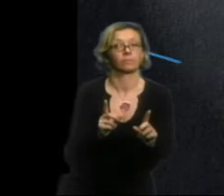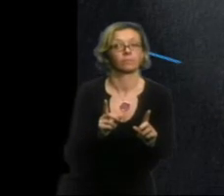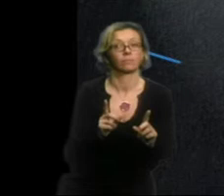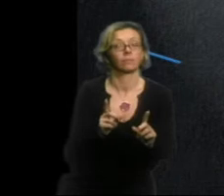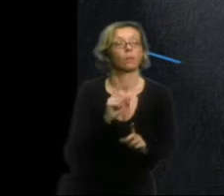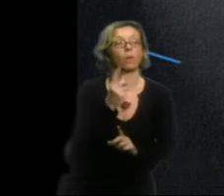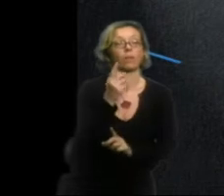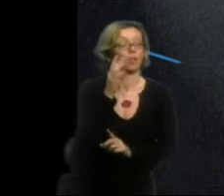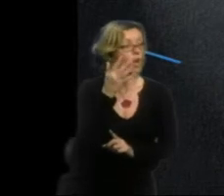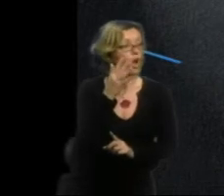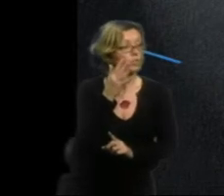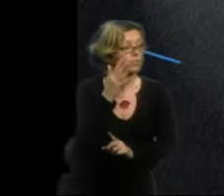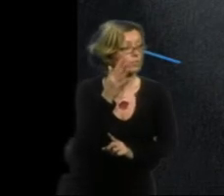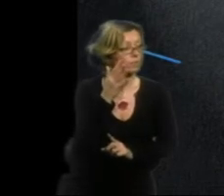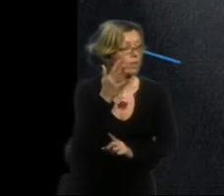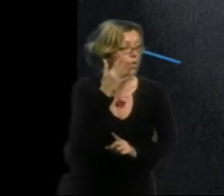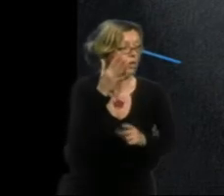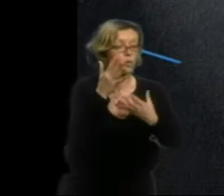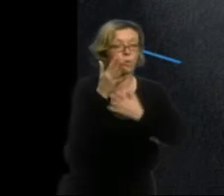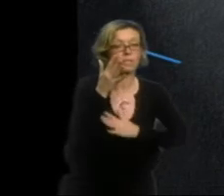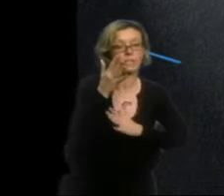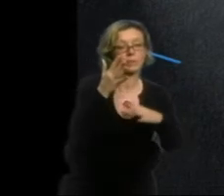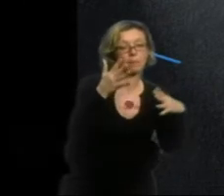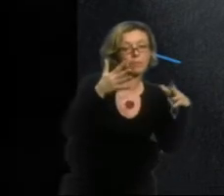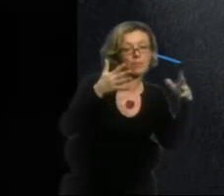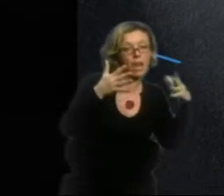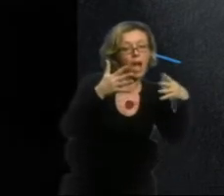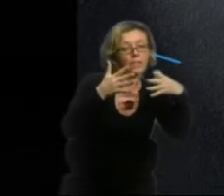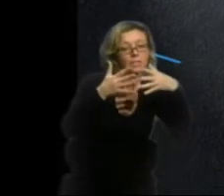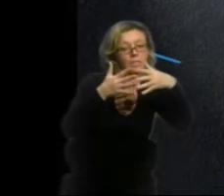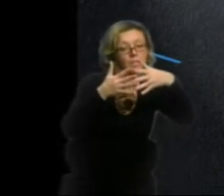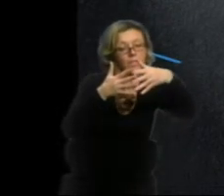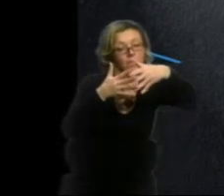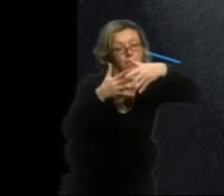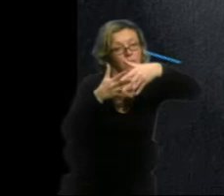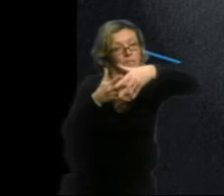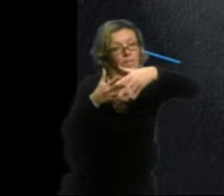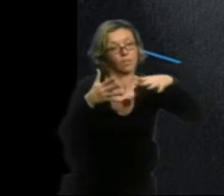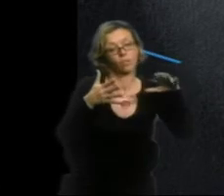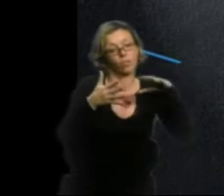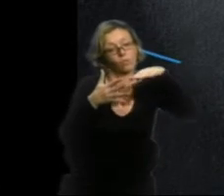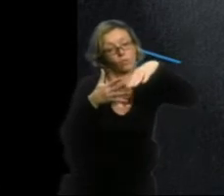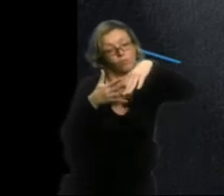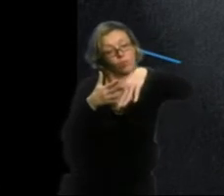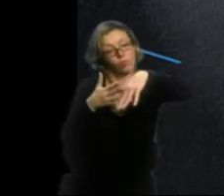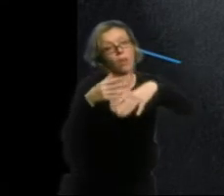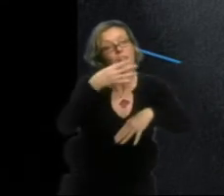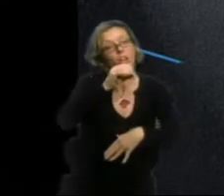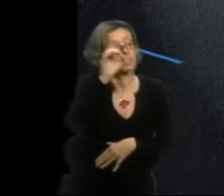sheet of glass, and bend it through 90 degrees in this case, so it passes through the second sheet of light. If we can do that, if we could stick something in the